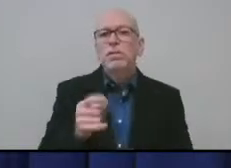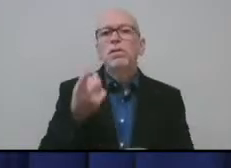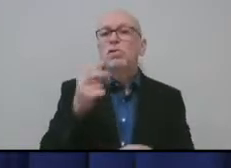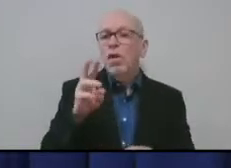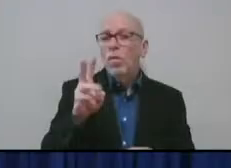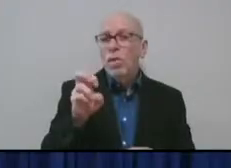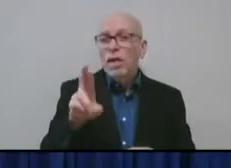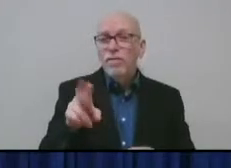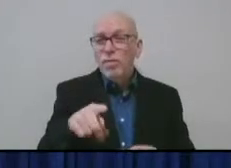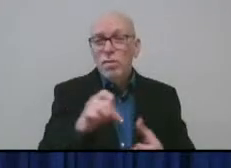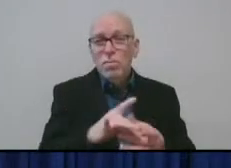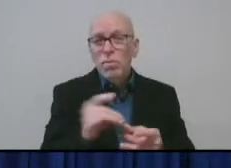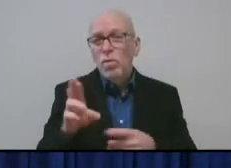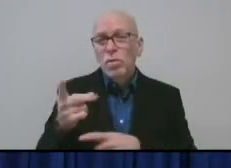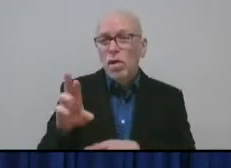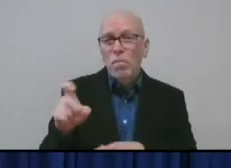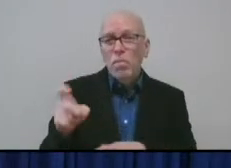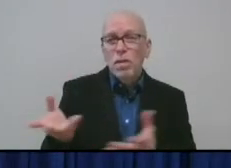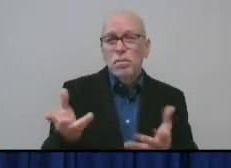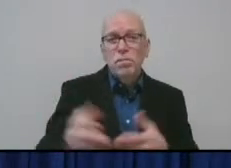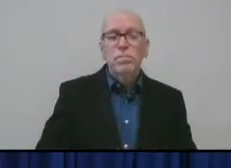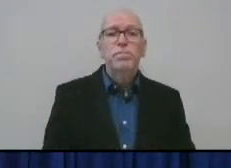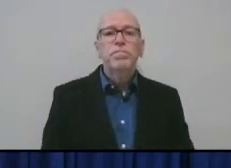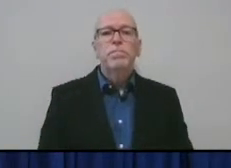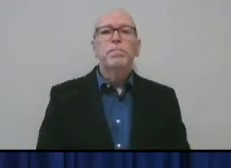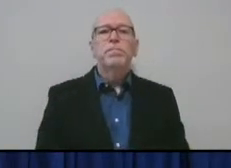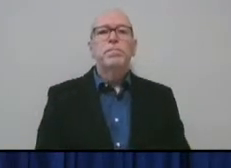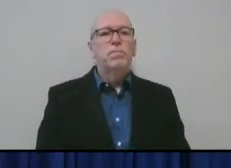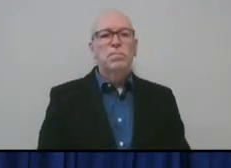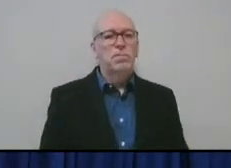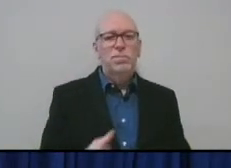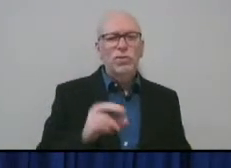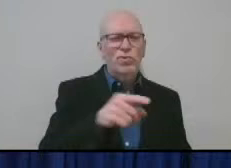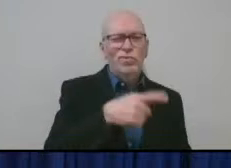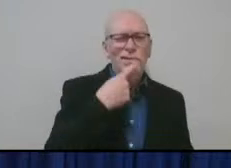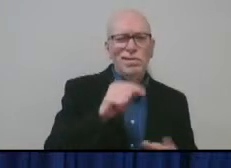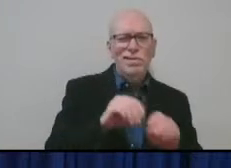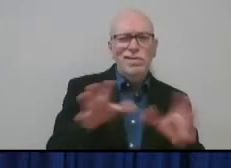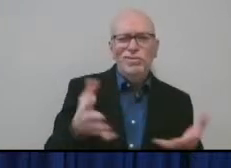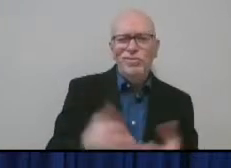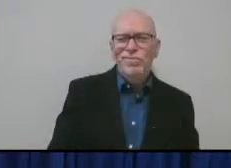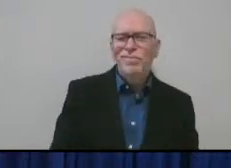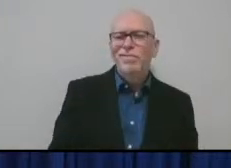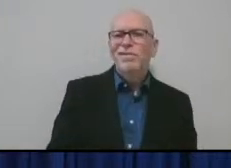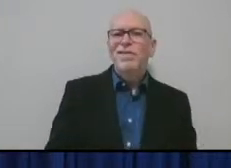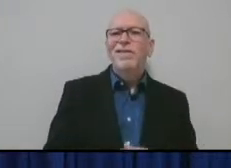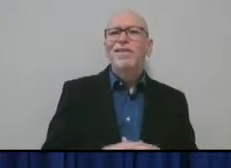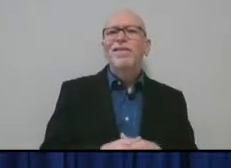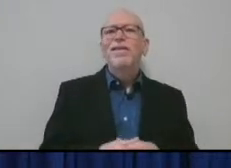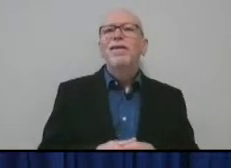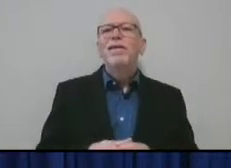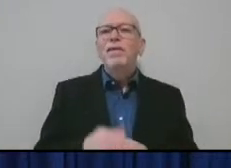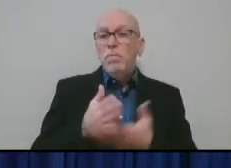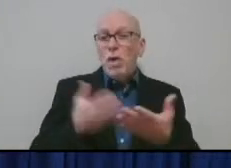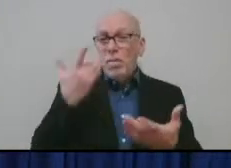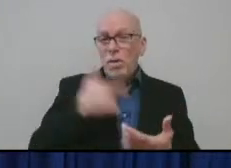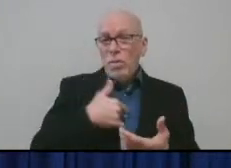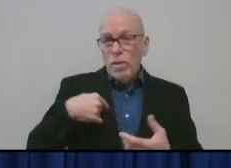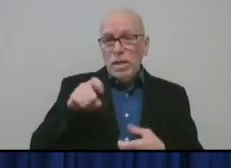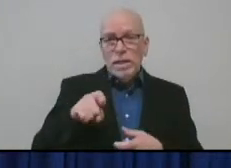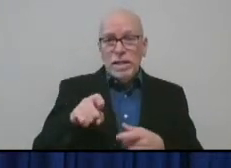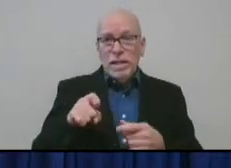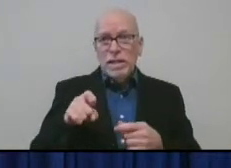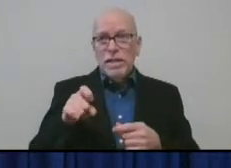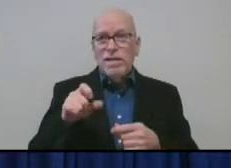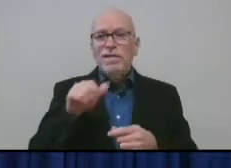that up, or Dr. Box, you want to? I think you said it very well, Governor. I mean, part of this is we need more than just an